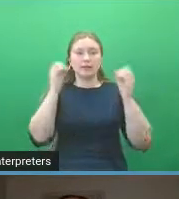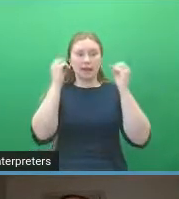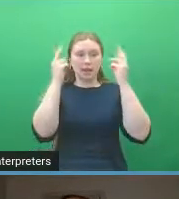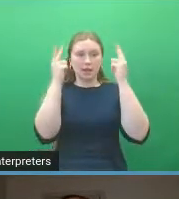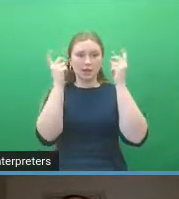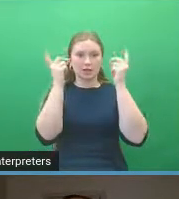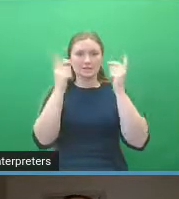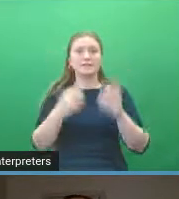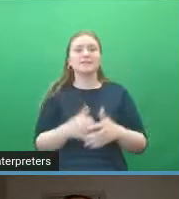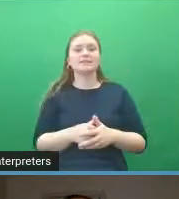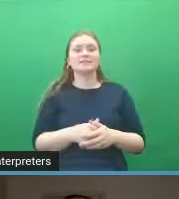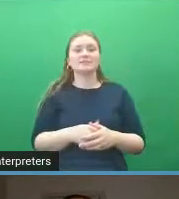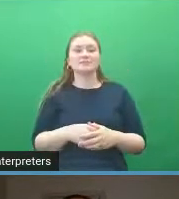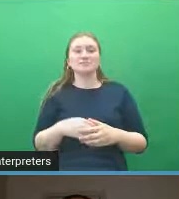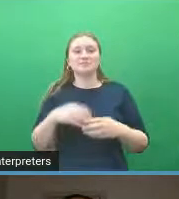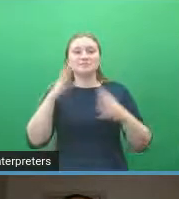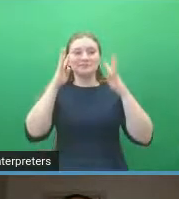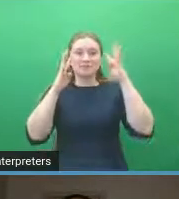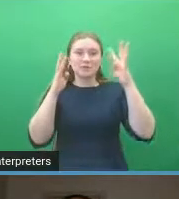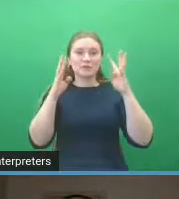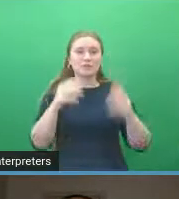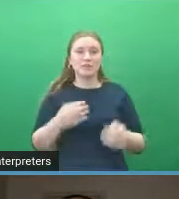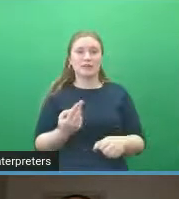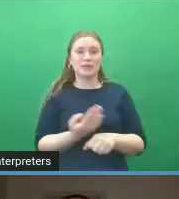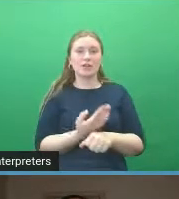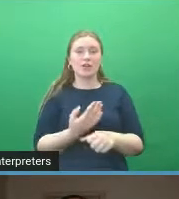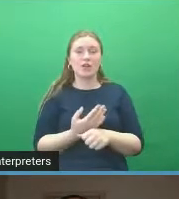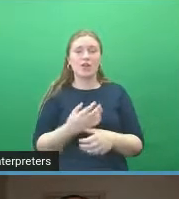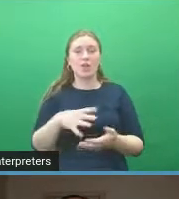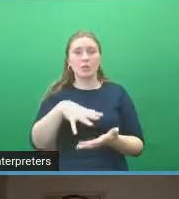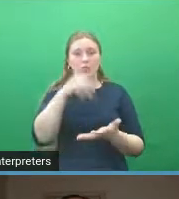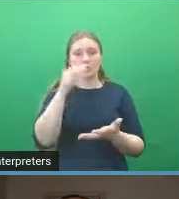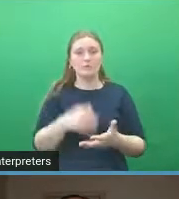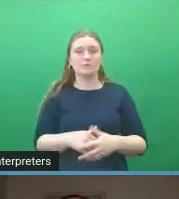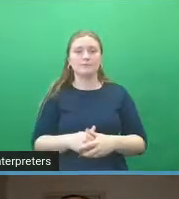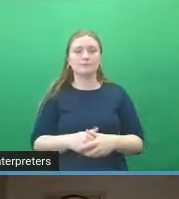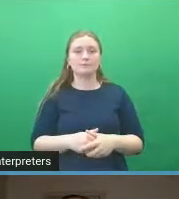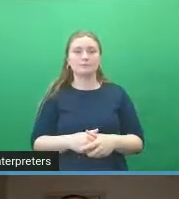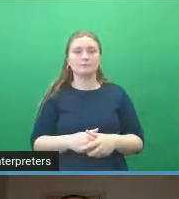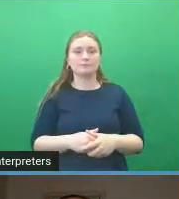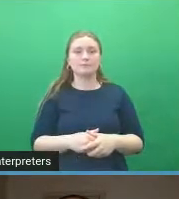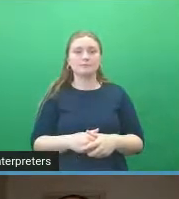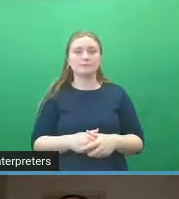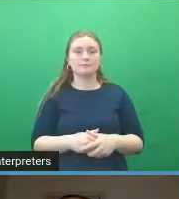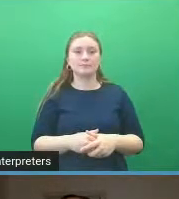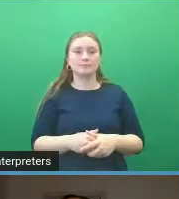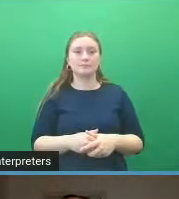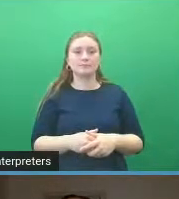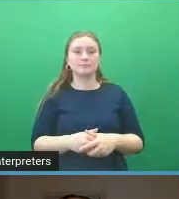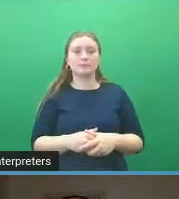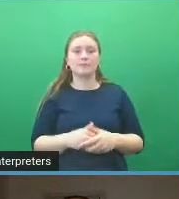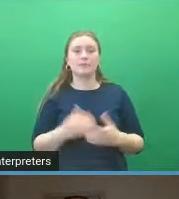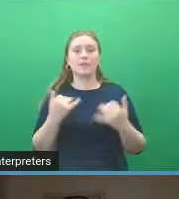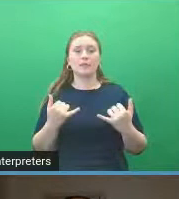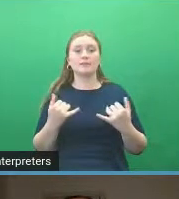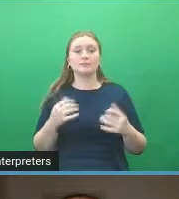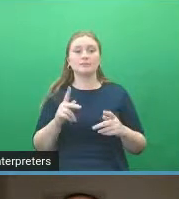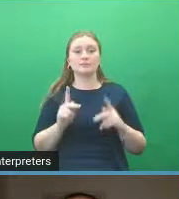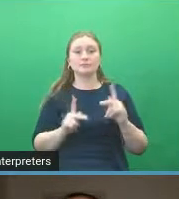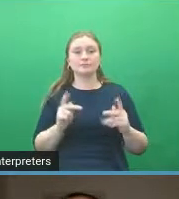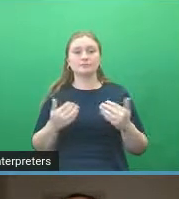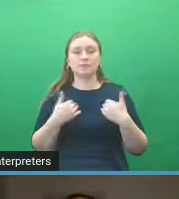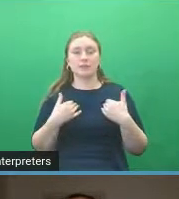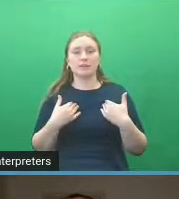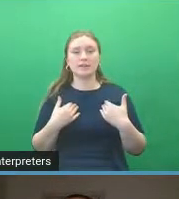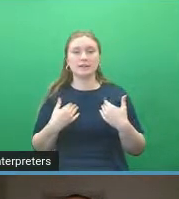invoke curiosity, and entertain these young learners. To participate, registrants will be expected to have the equipment and actively manage the